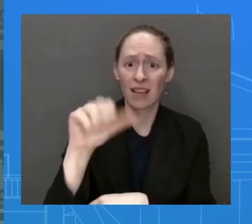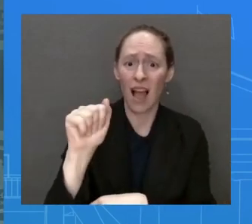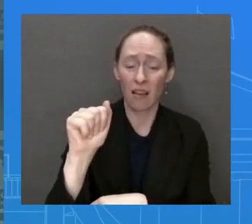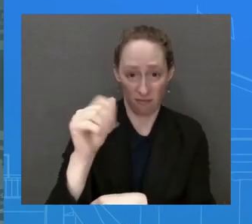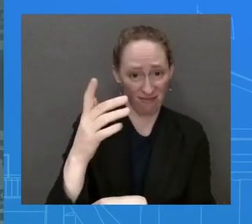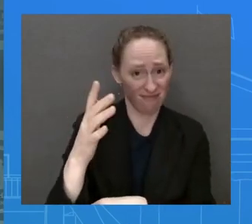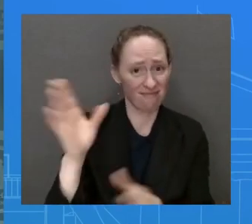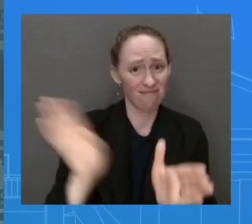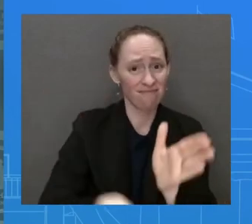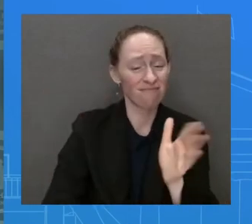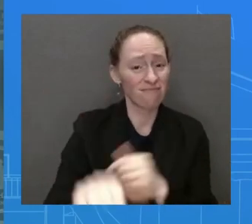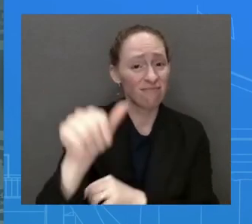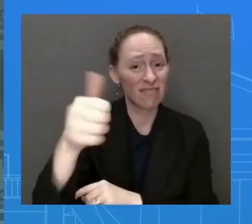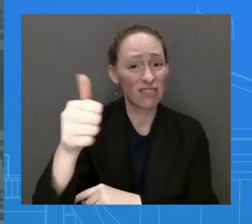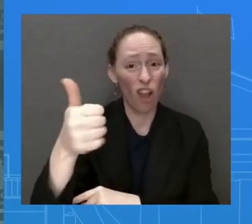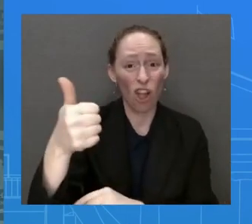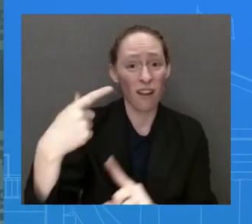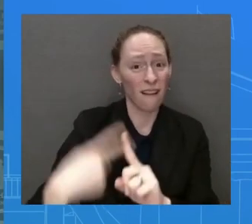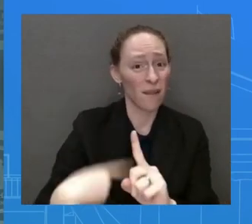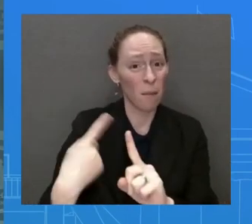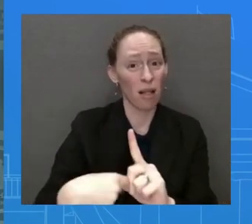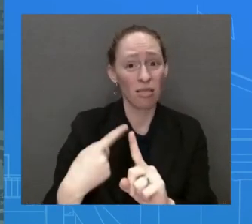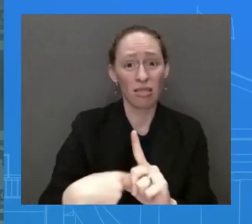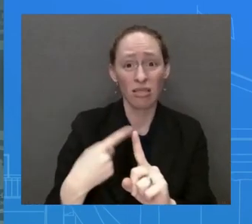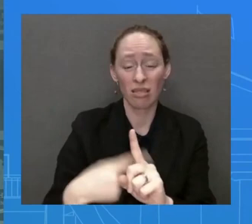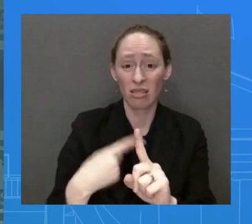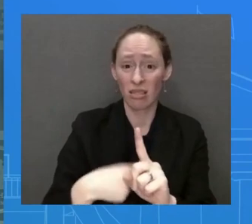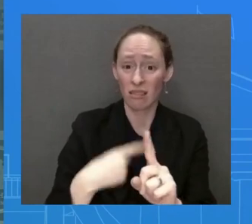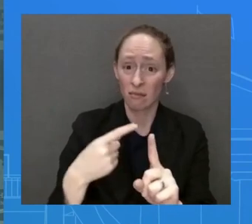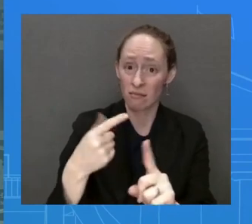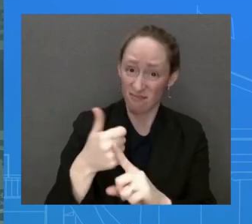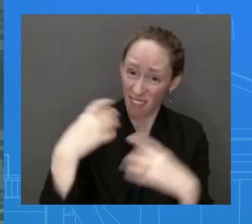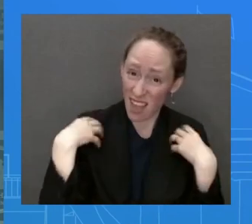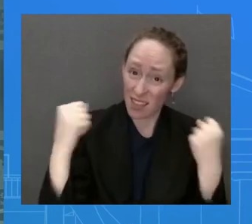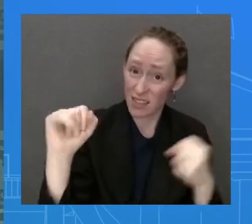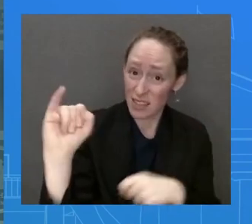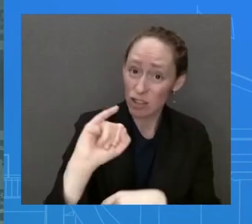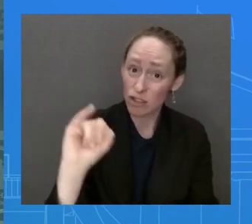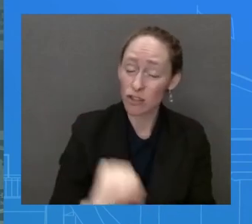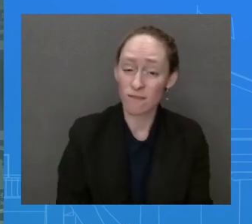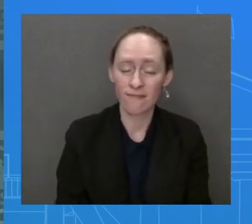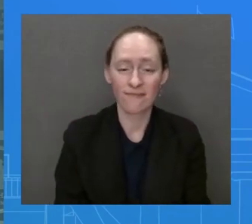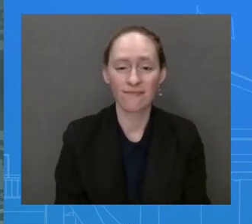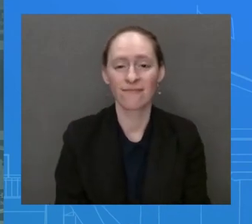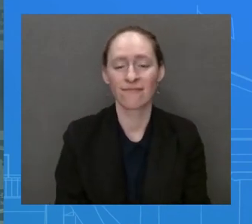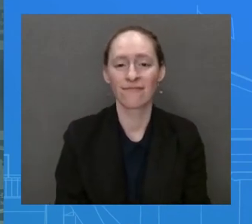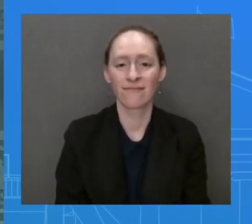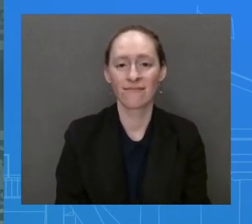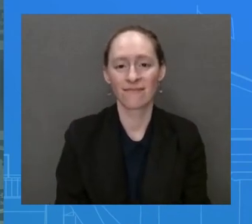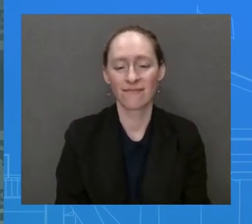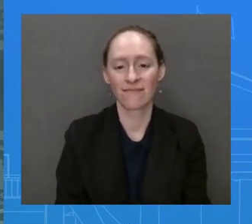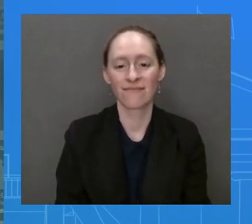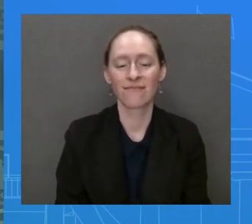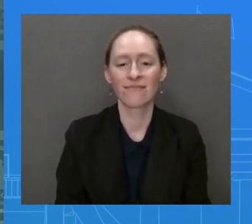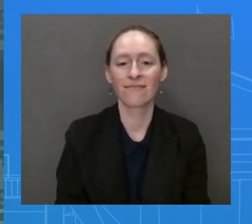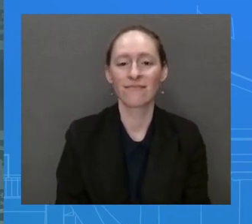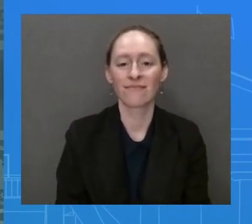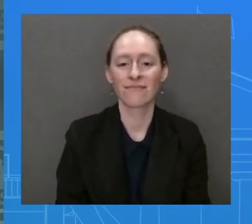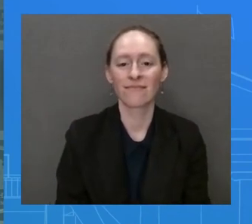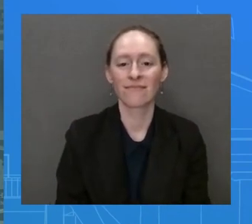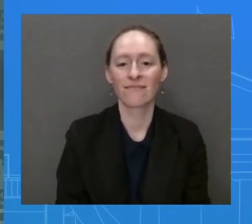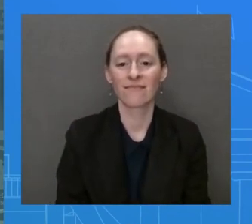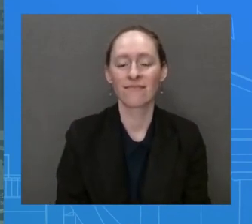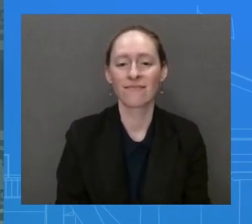to expand affordable, quality health care coverage for American families. And that matters. That matters to the American people. We also